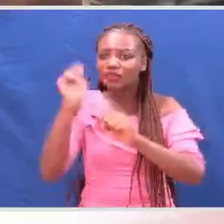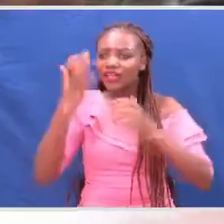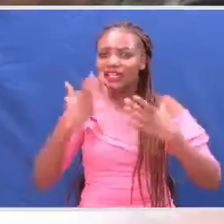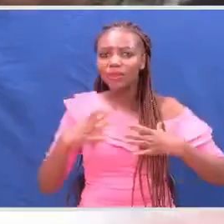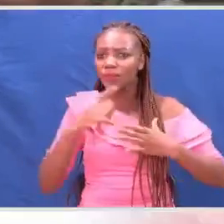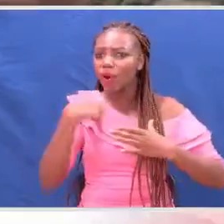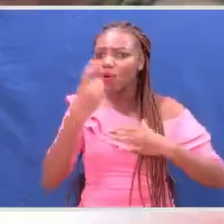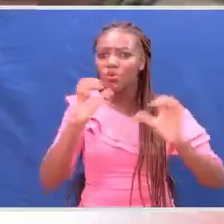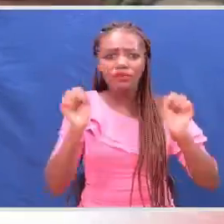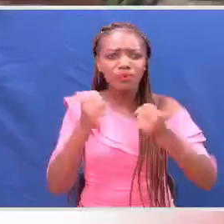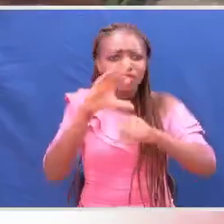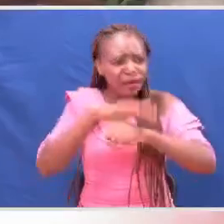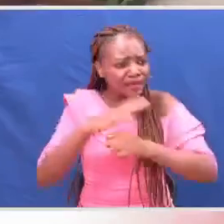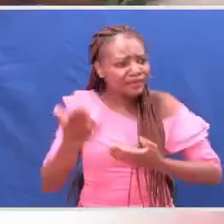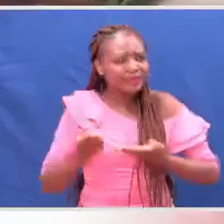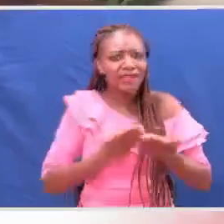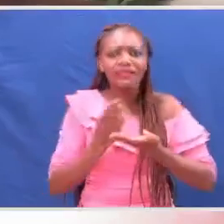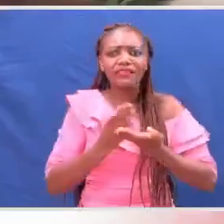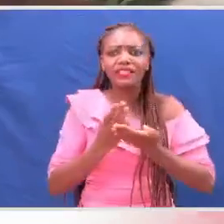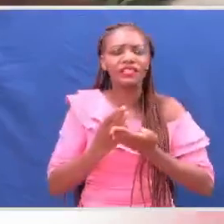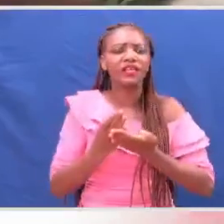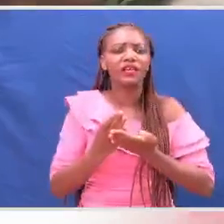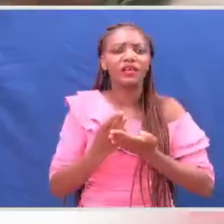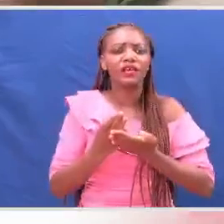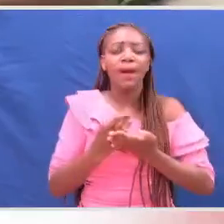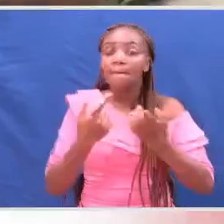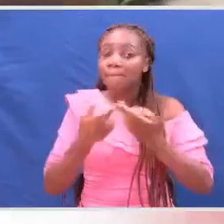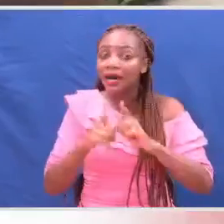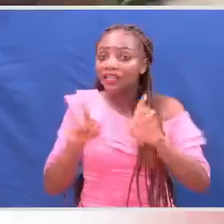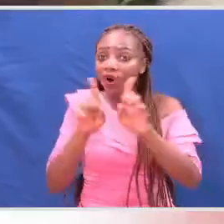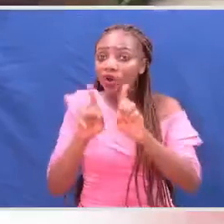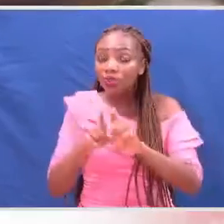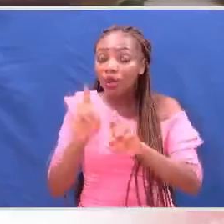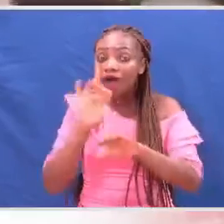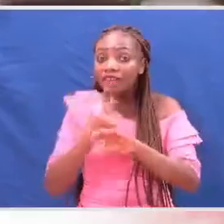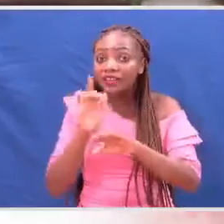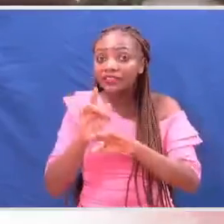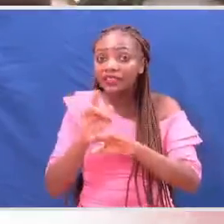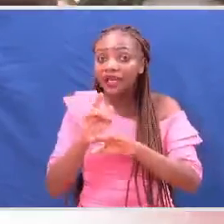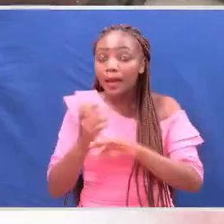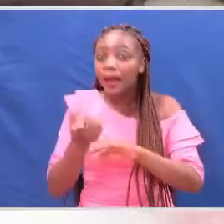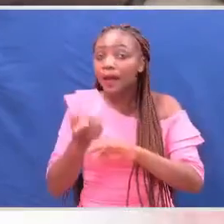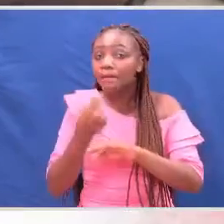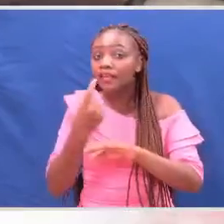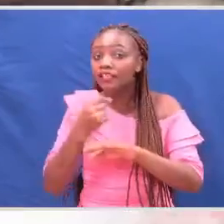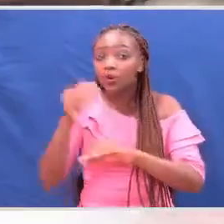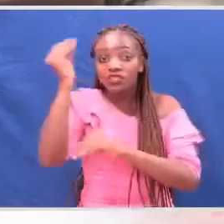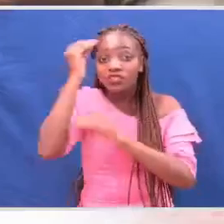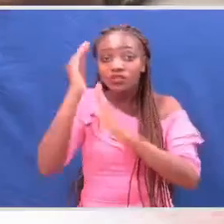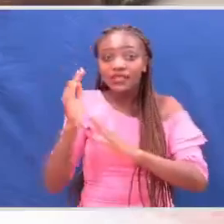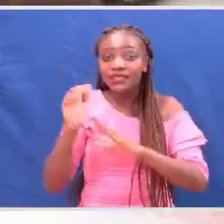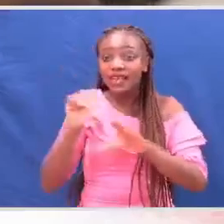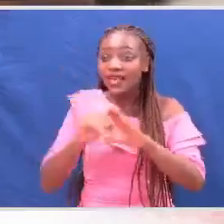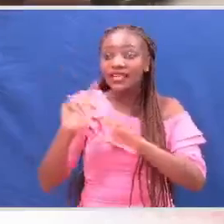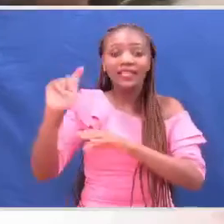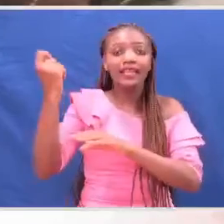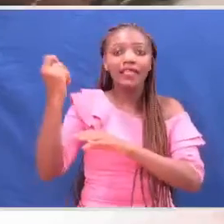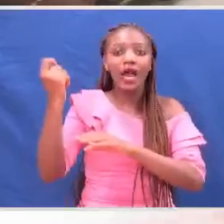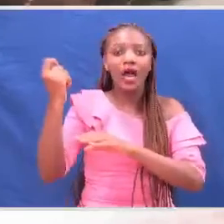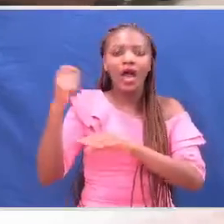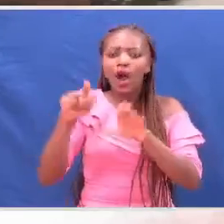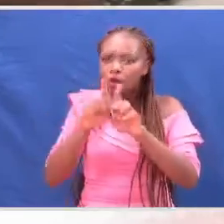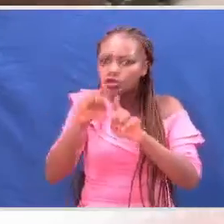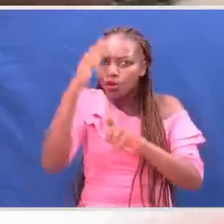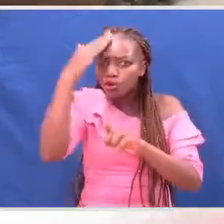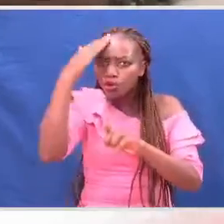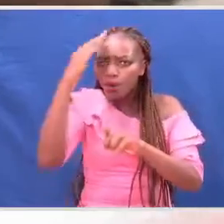cannot access the health facilities or the health workers, but it has also affected medical students nationwide, owing the fact that